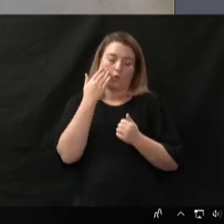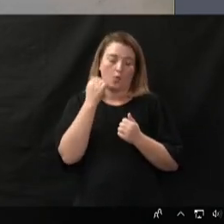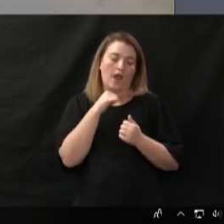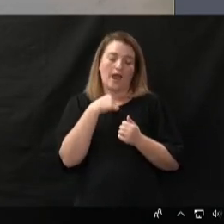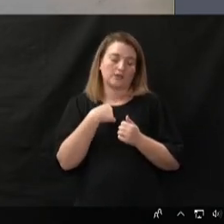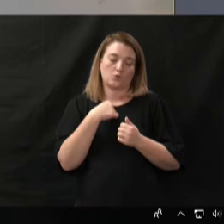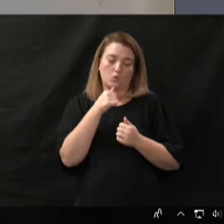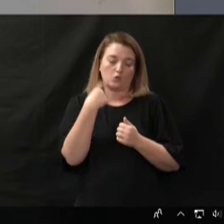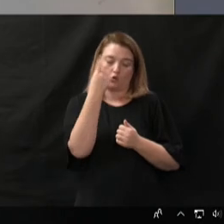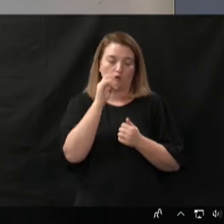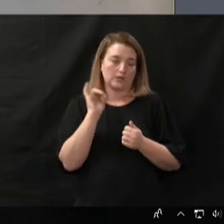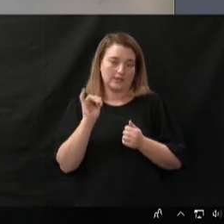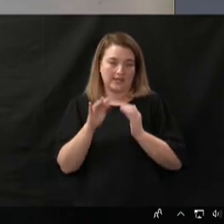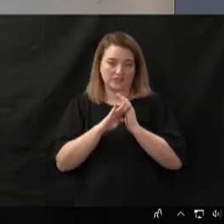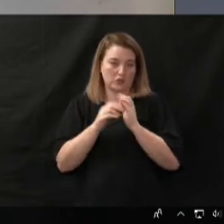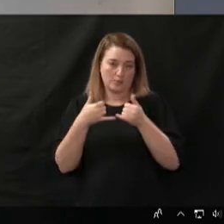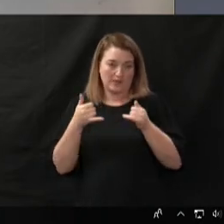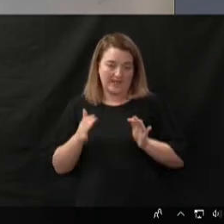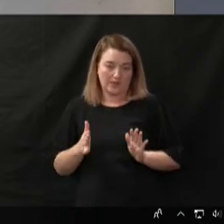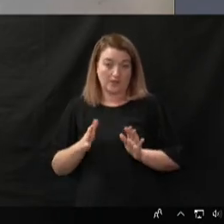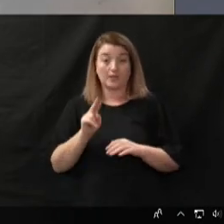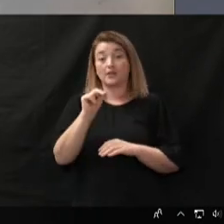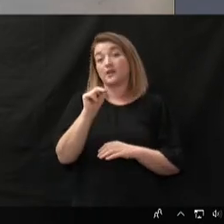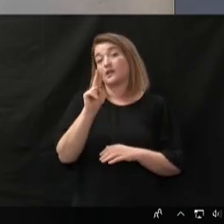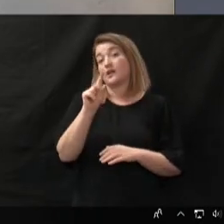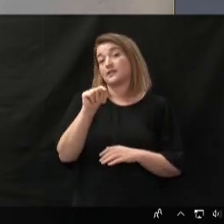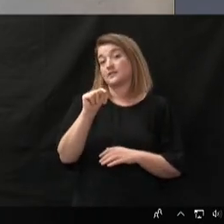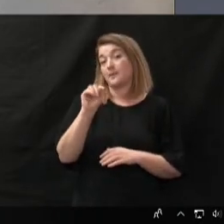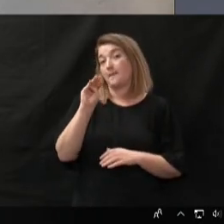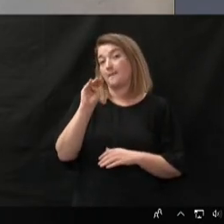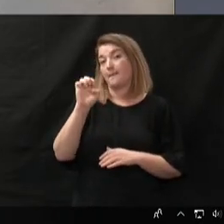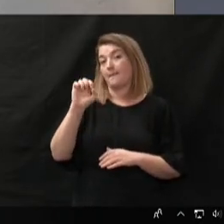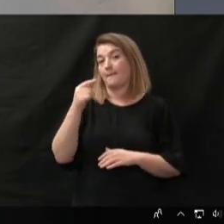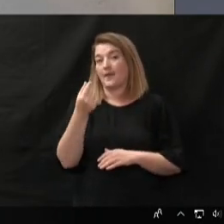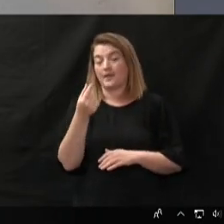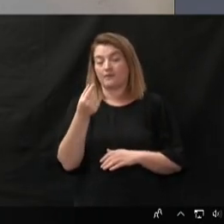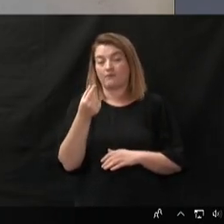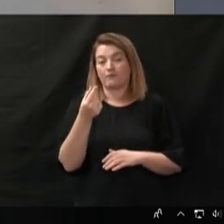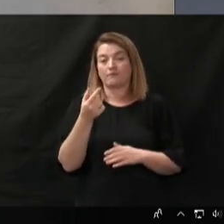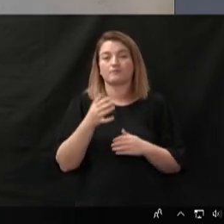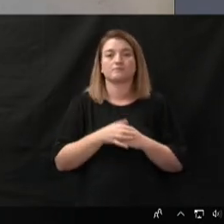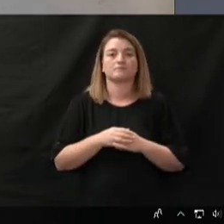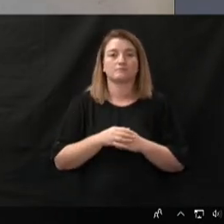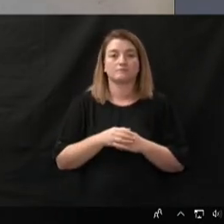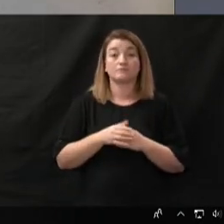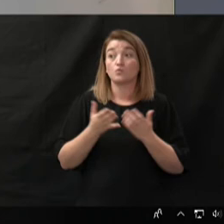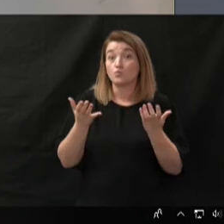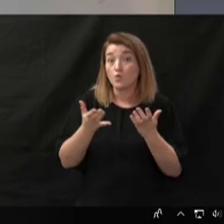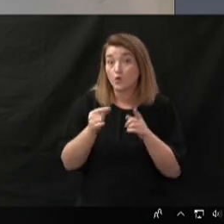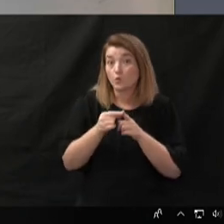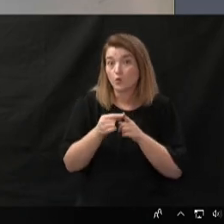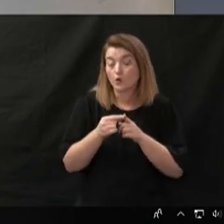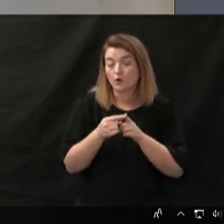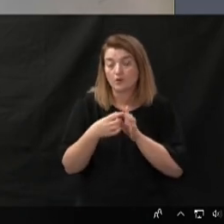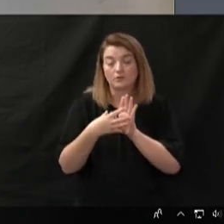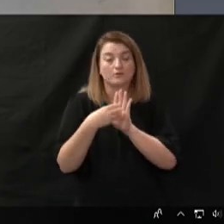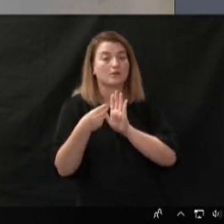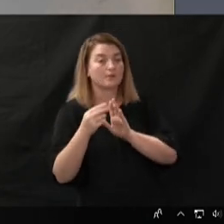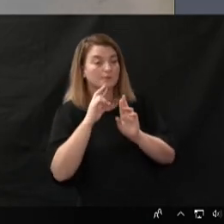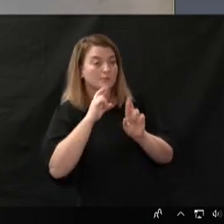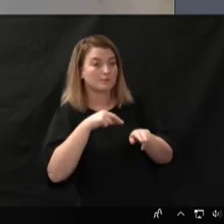Anyway, it's nutmeg. What is it? Nutmeg. Very good. And the first syllable